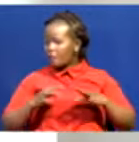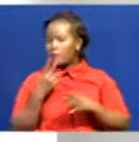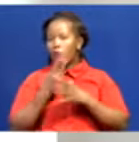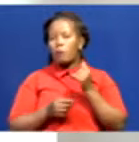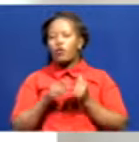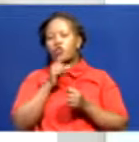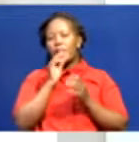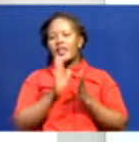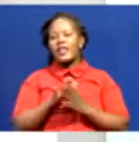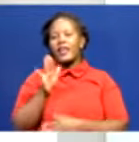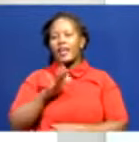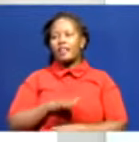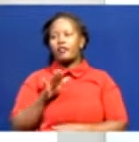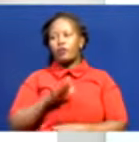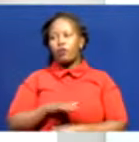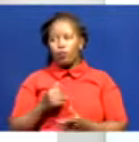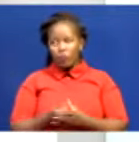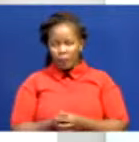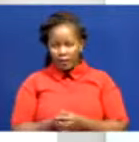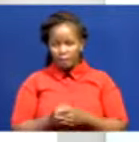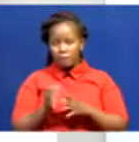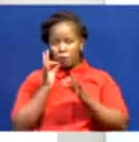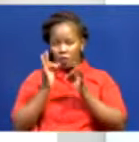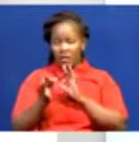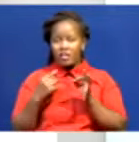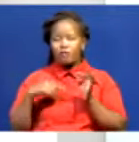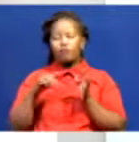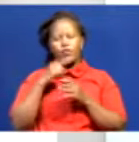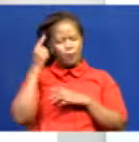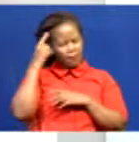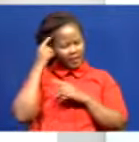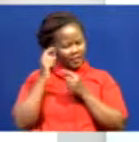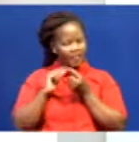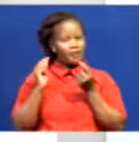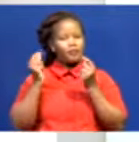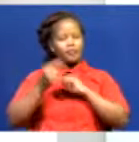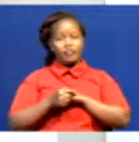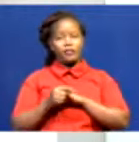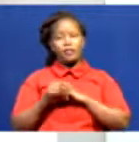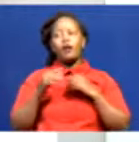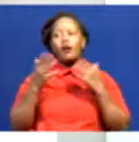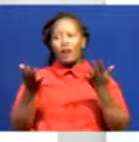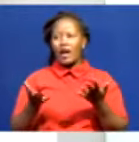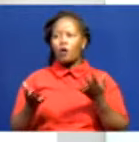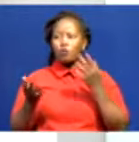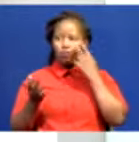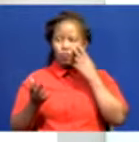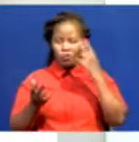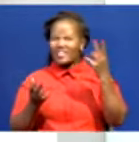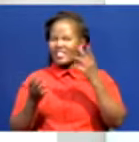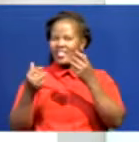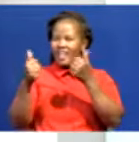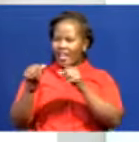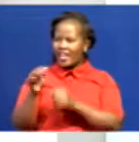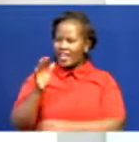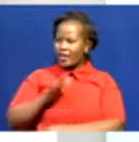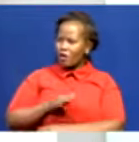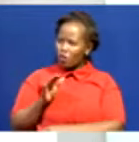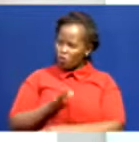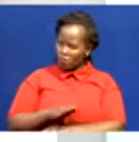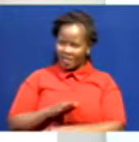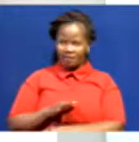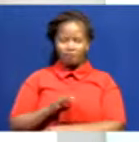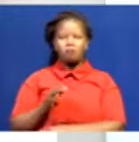women. That's what I would. If we change our mindset about how we see any woman, then